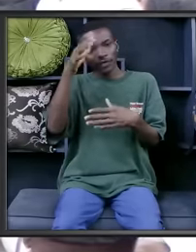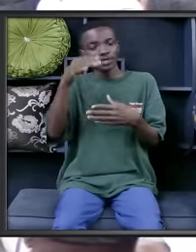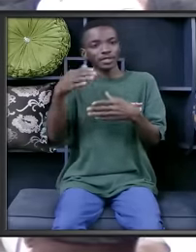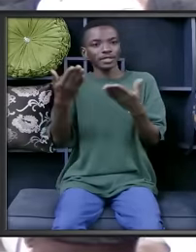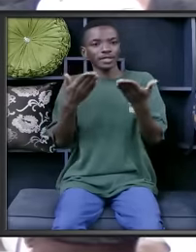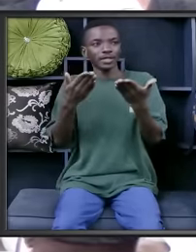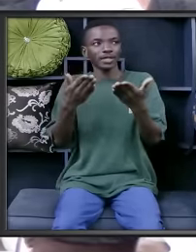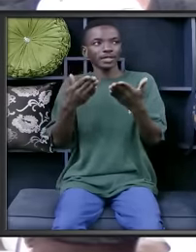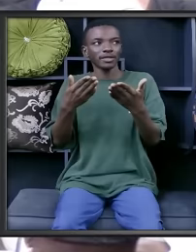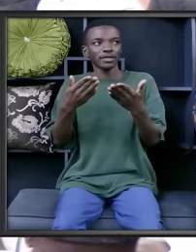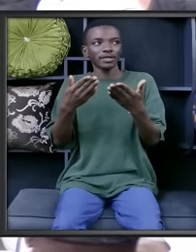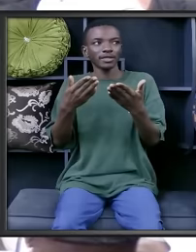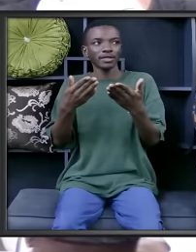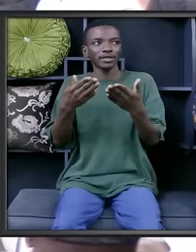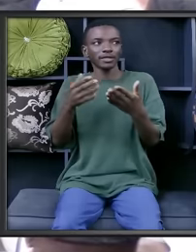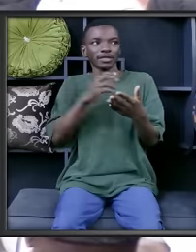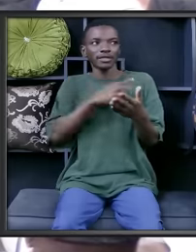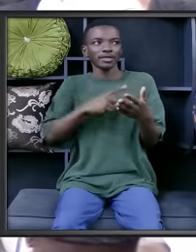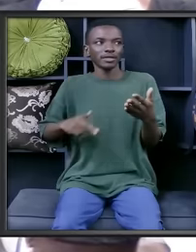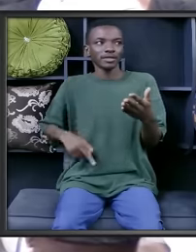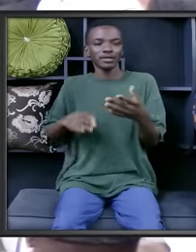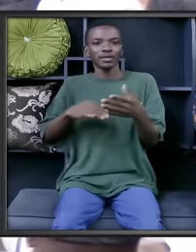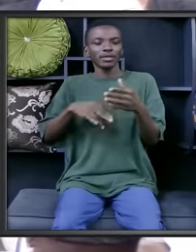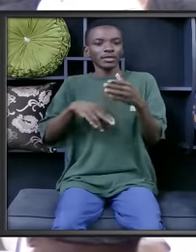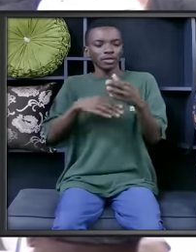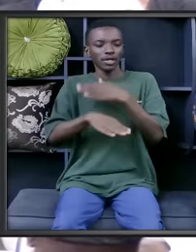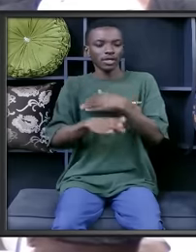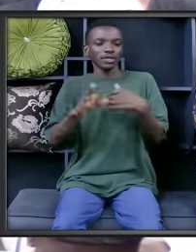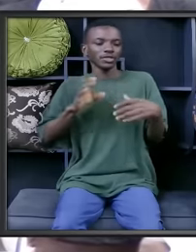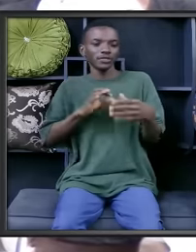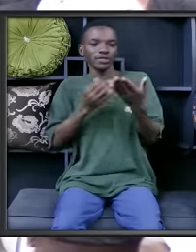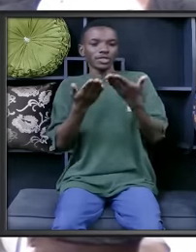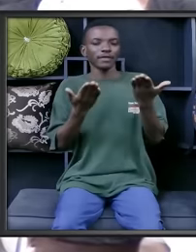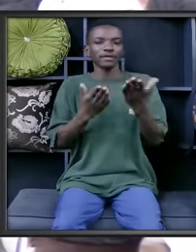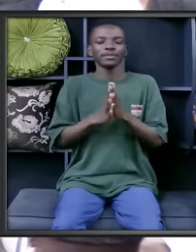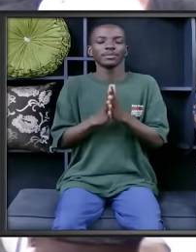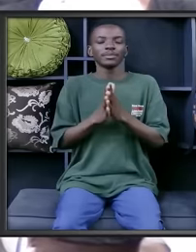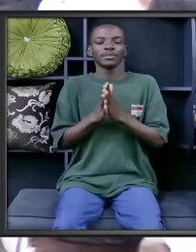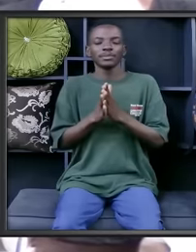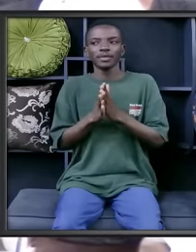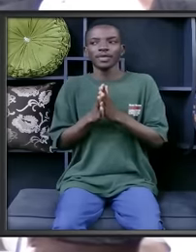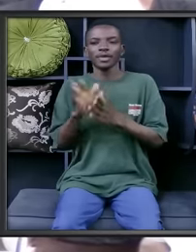he entered the civil service. So he say